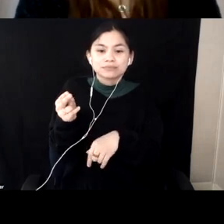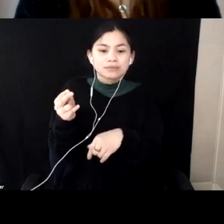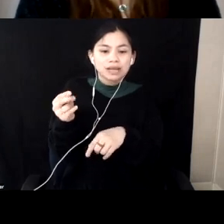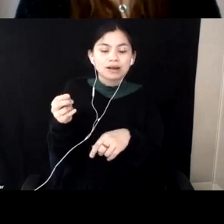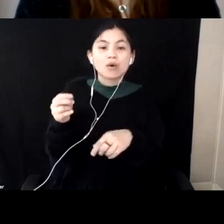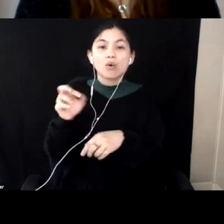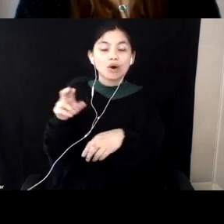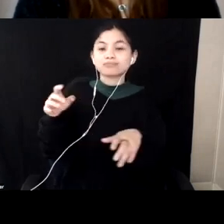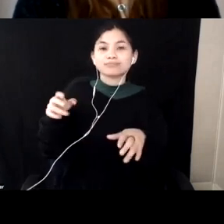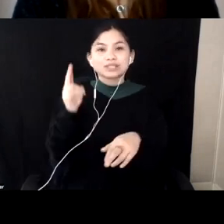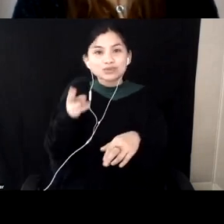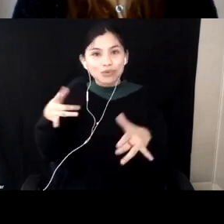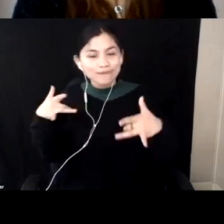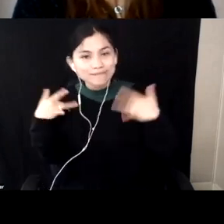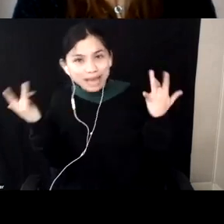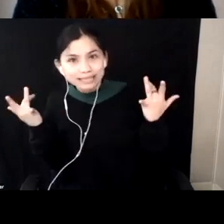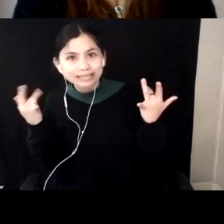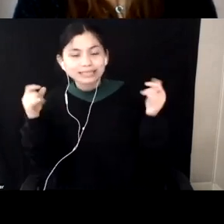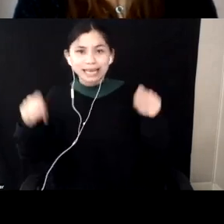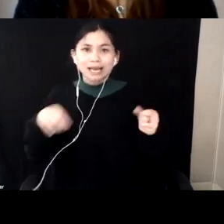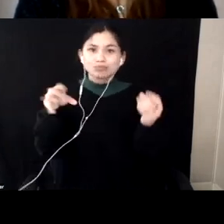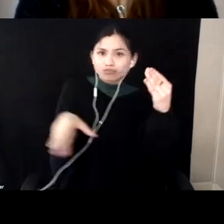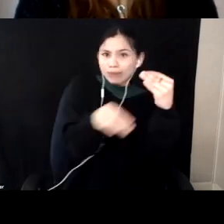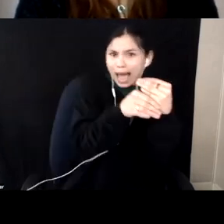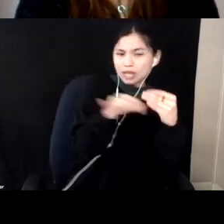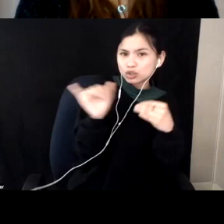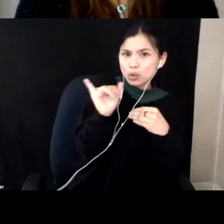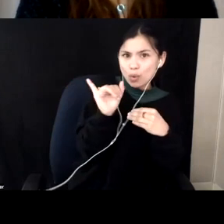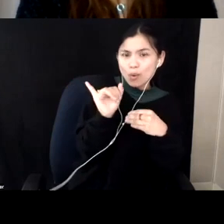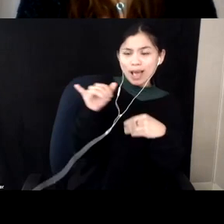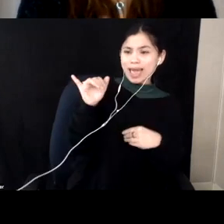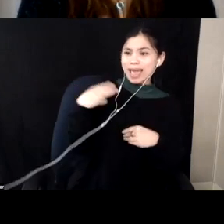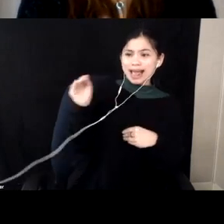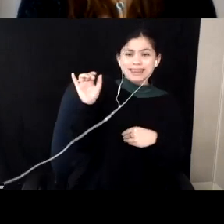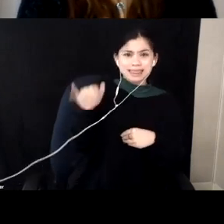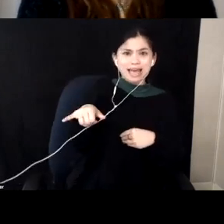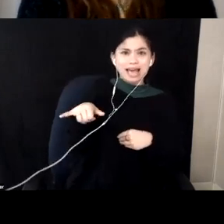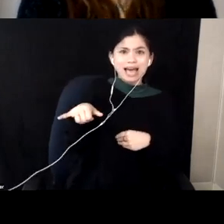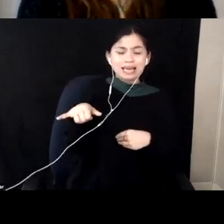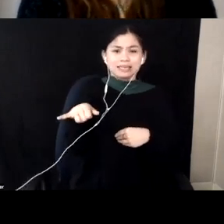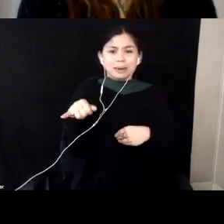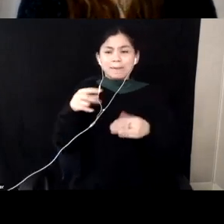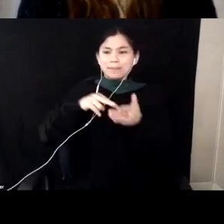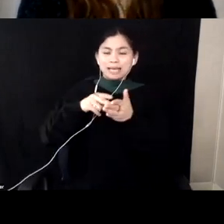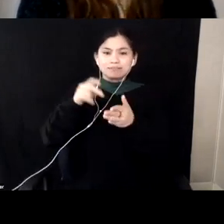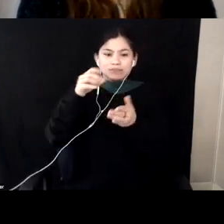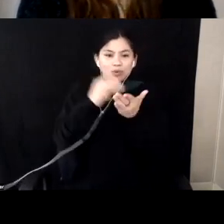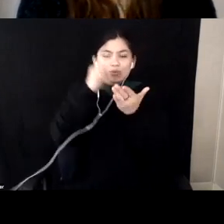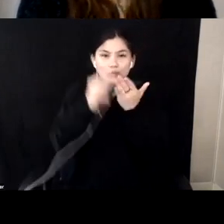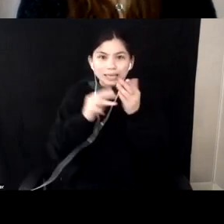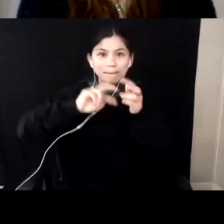events that have happened, and it makes it so the entire classroom